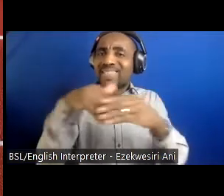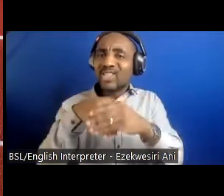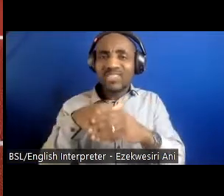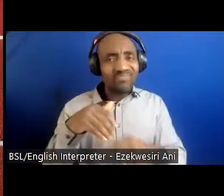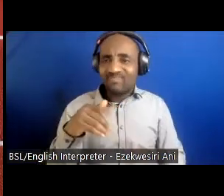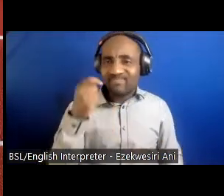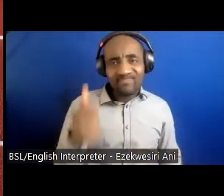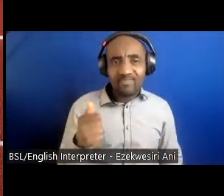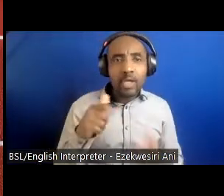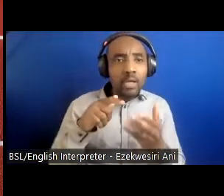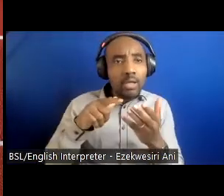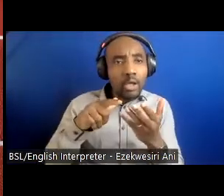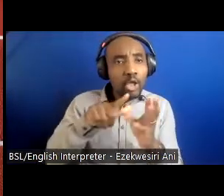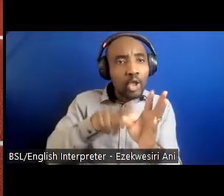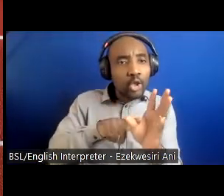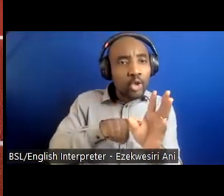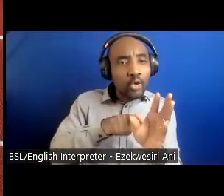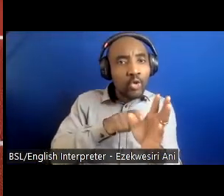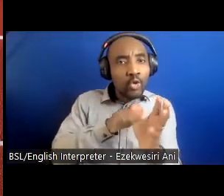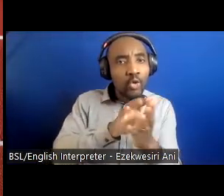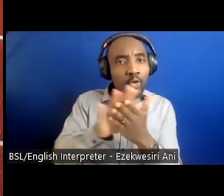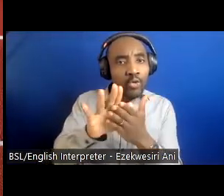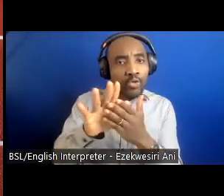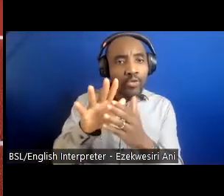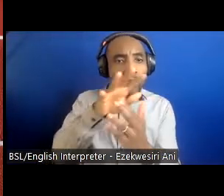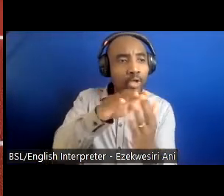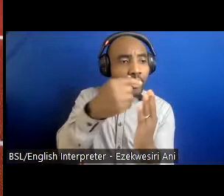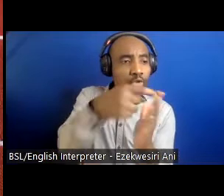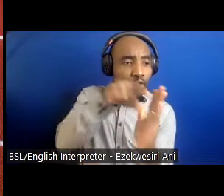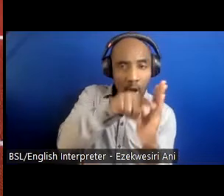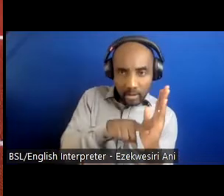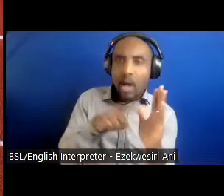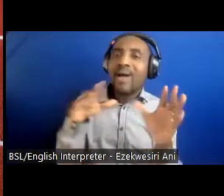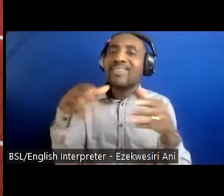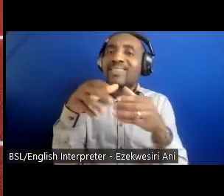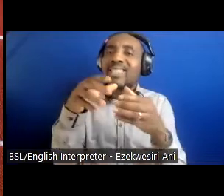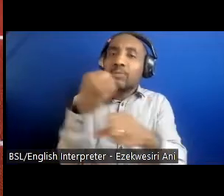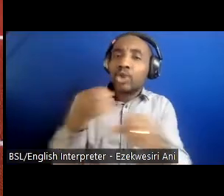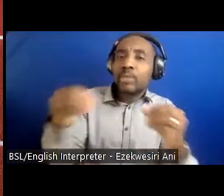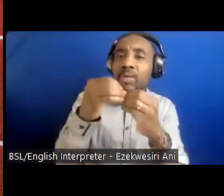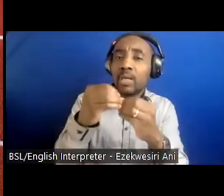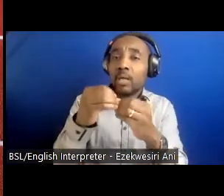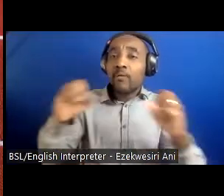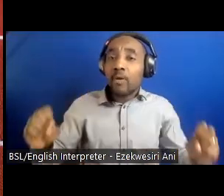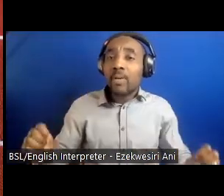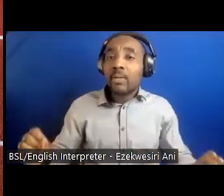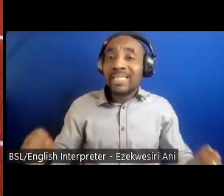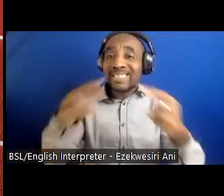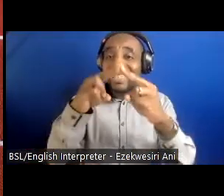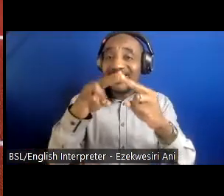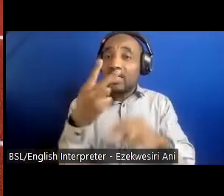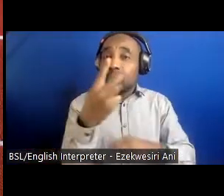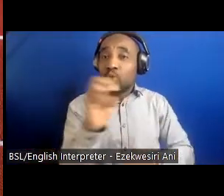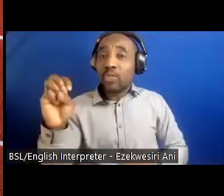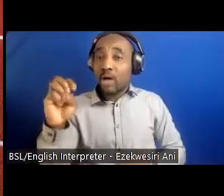Charter completed an analysis of representation of Team GB athletes from Sydney 2000 through to Tokyo